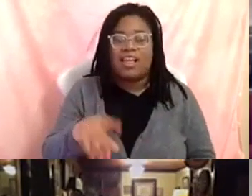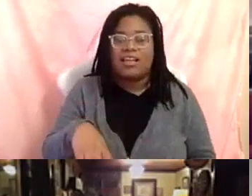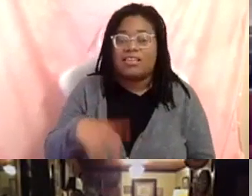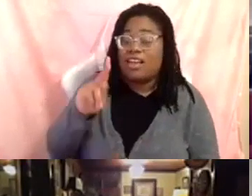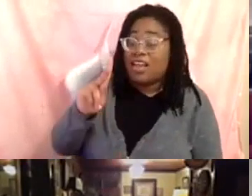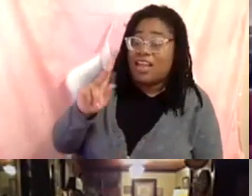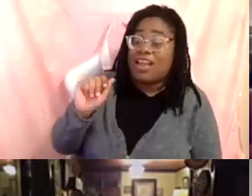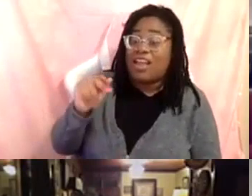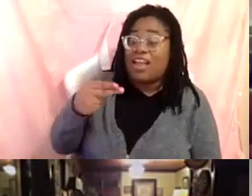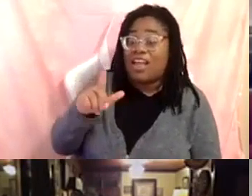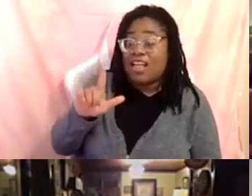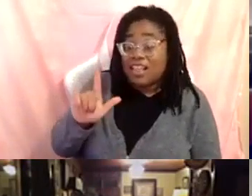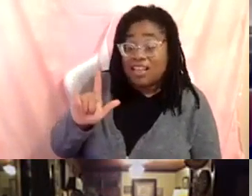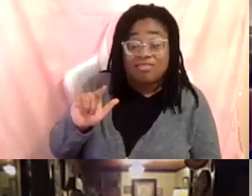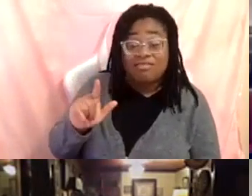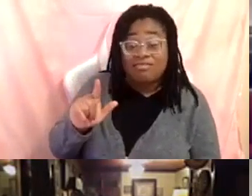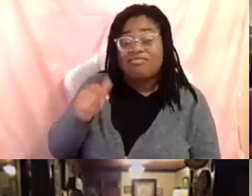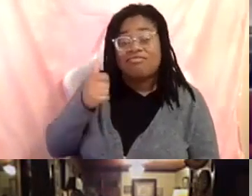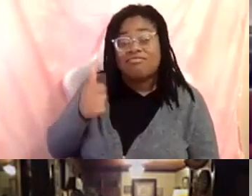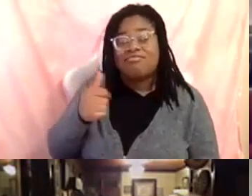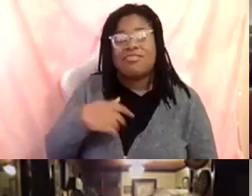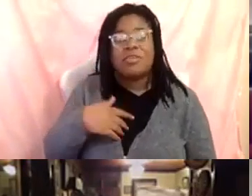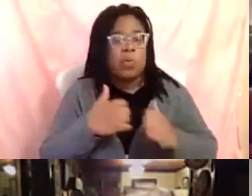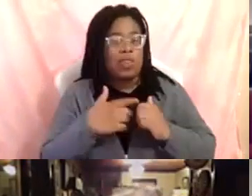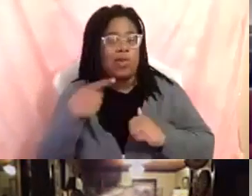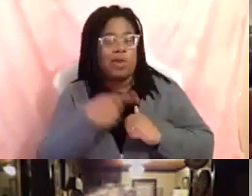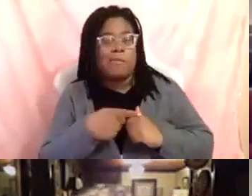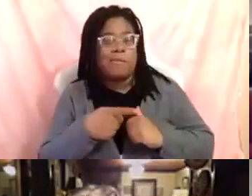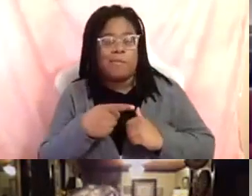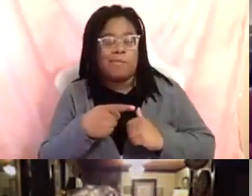this, this wouldn't happen without him creating this work,